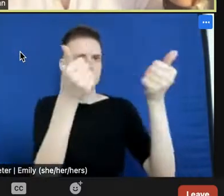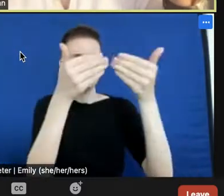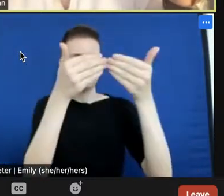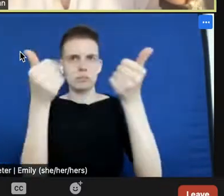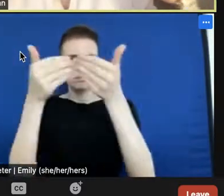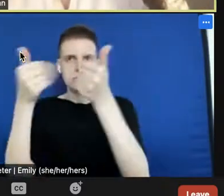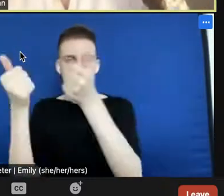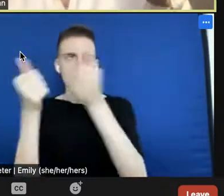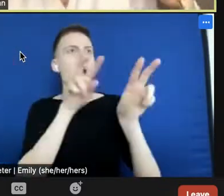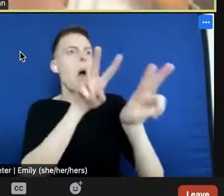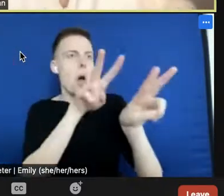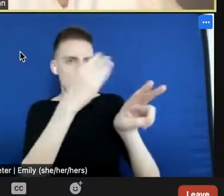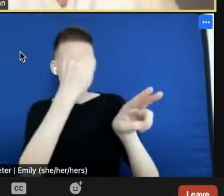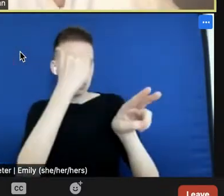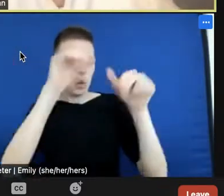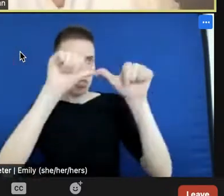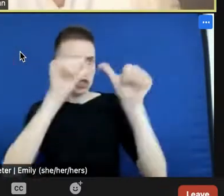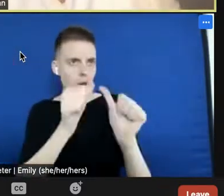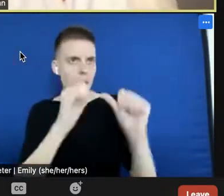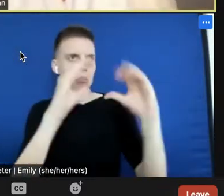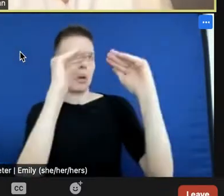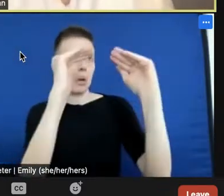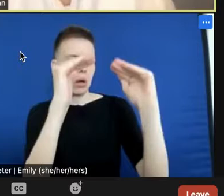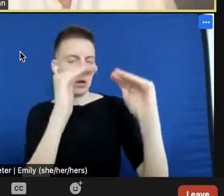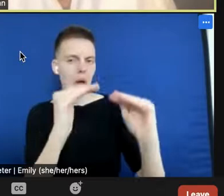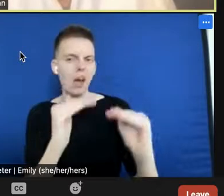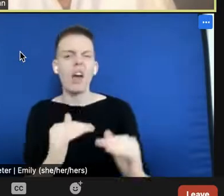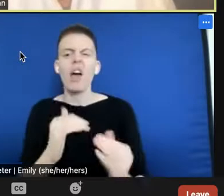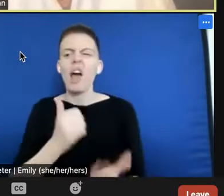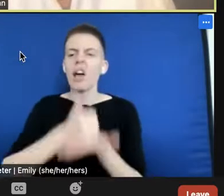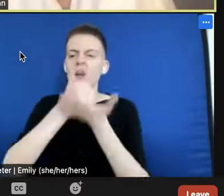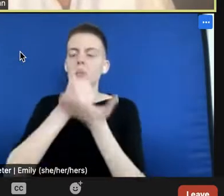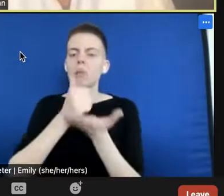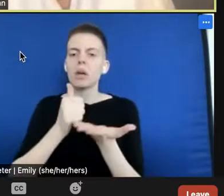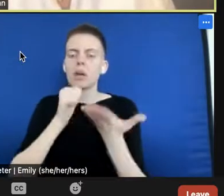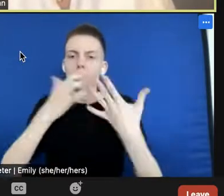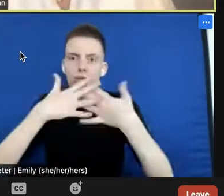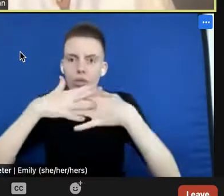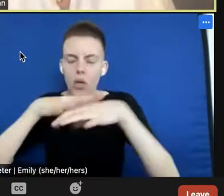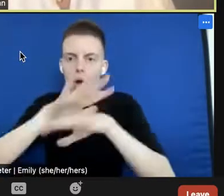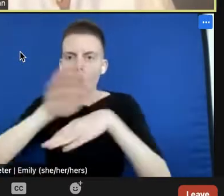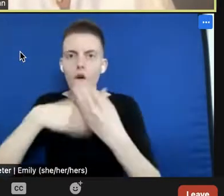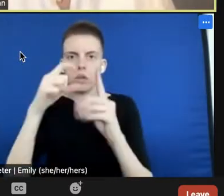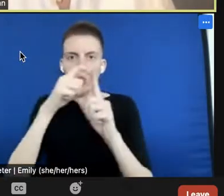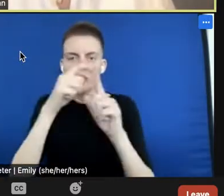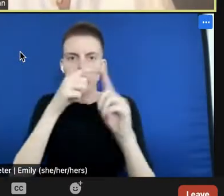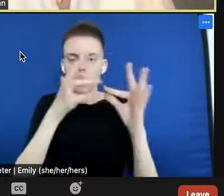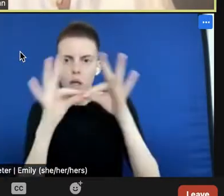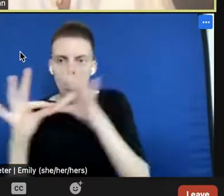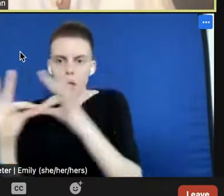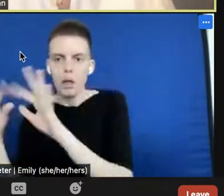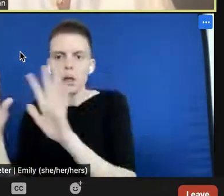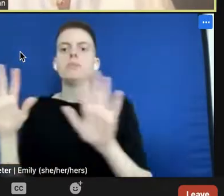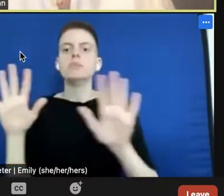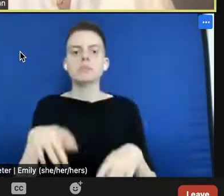shape so that they don't get stuck in the internal parts of the word.